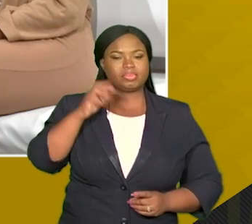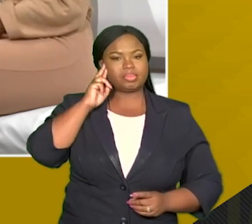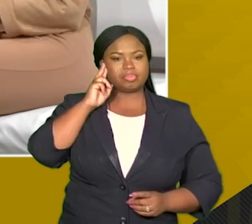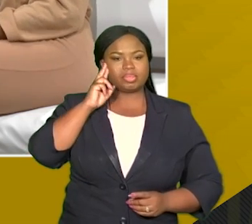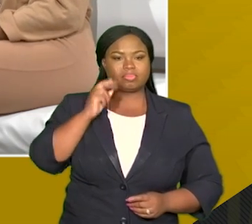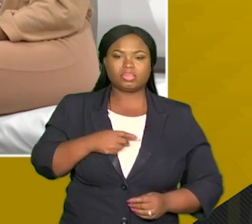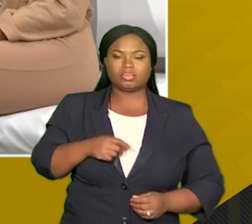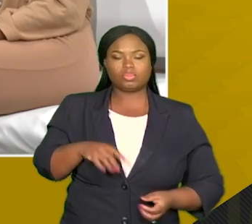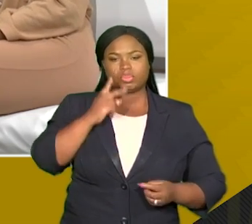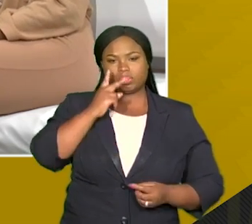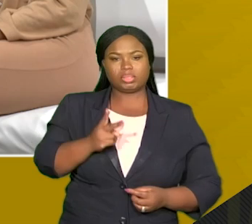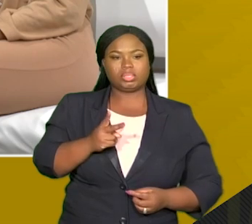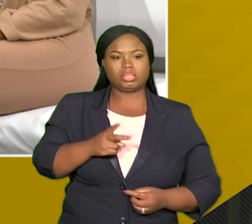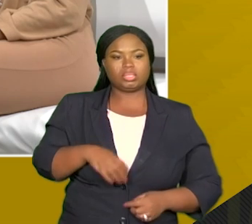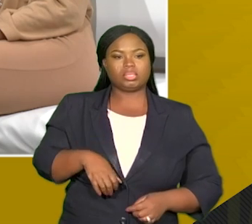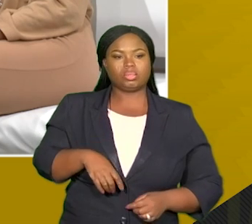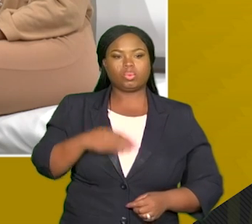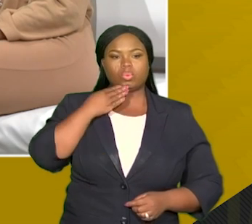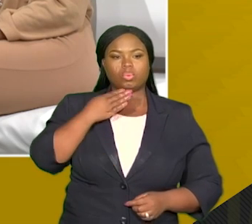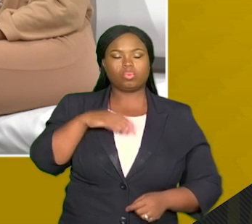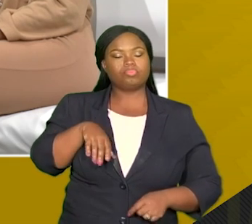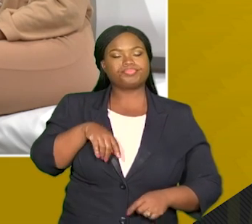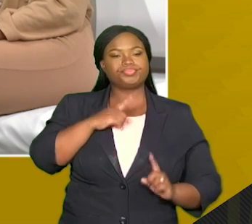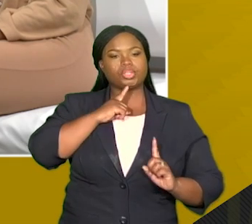see the station commander. The station commander,